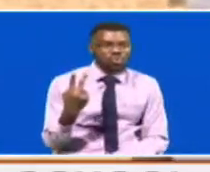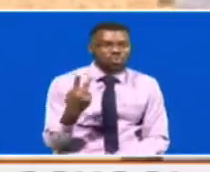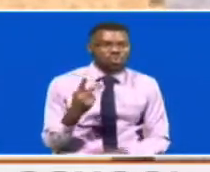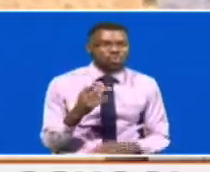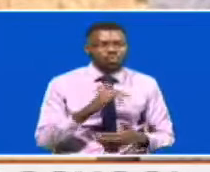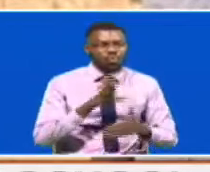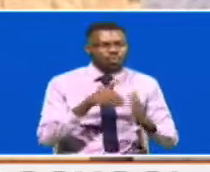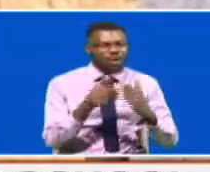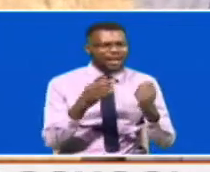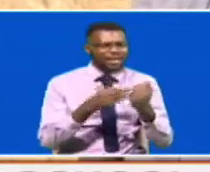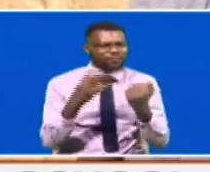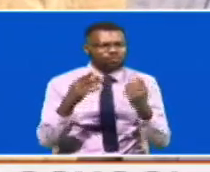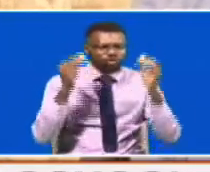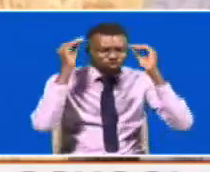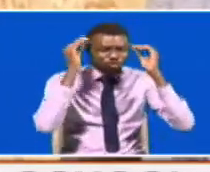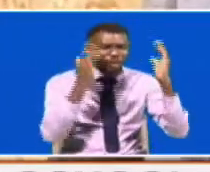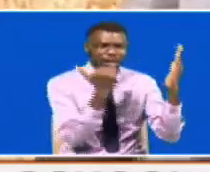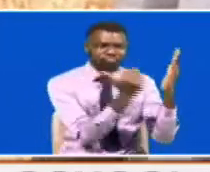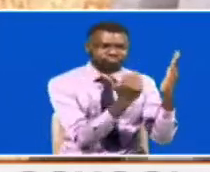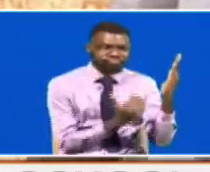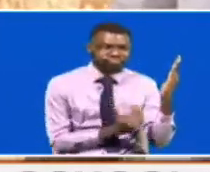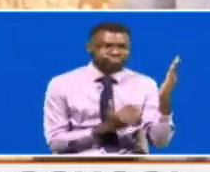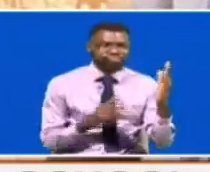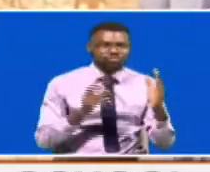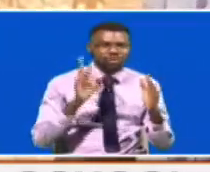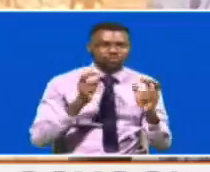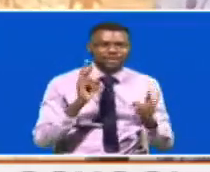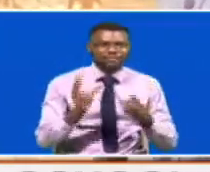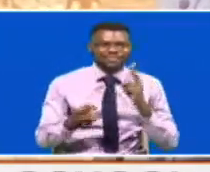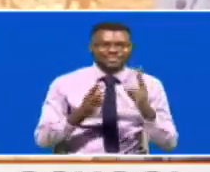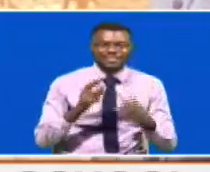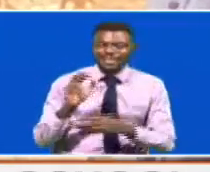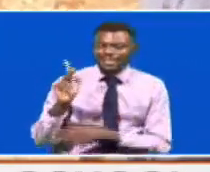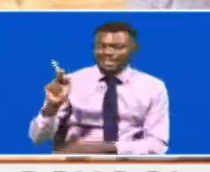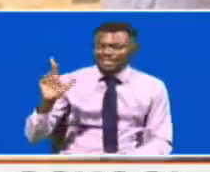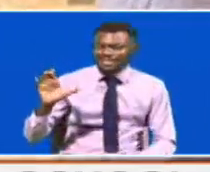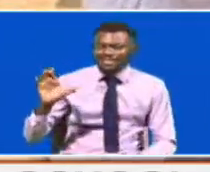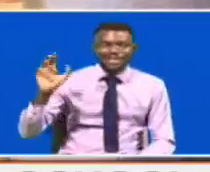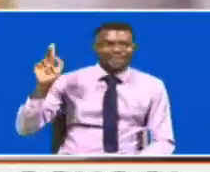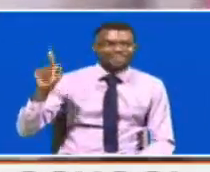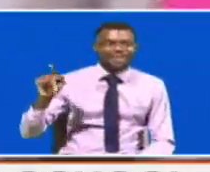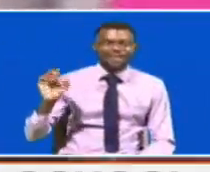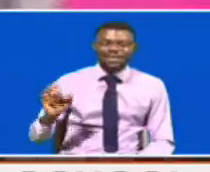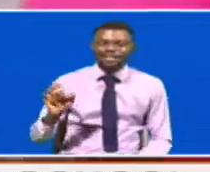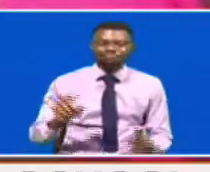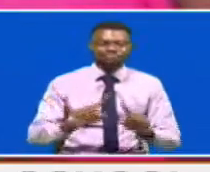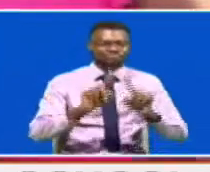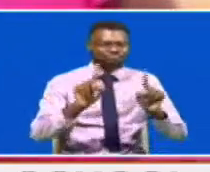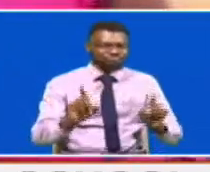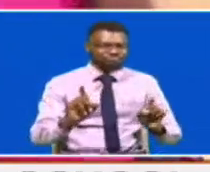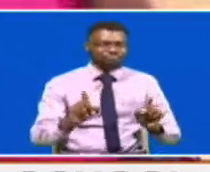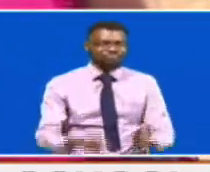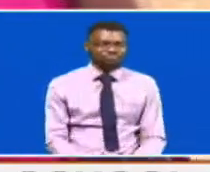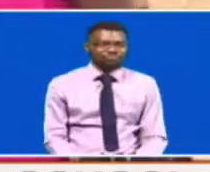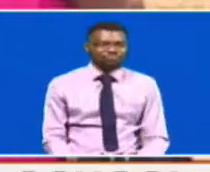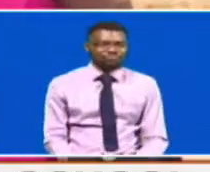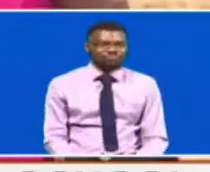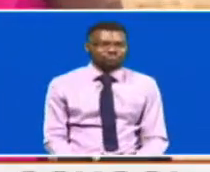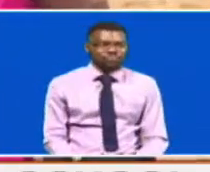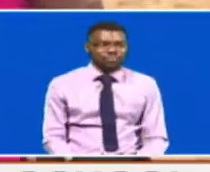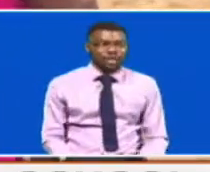84 candidates in her school in the 2022 Kenya Certificate of Primary Education KCP